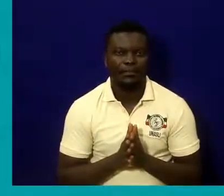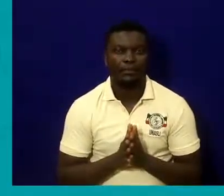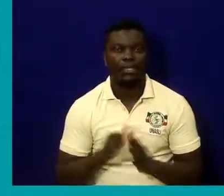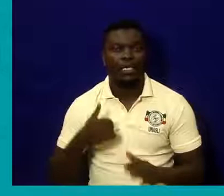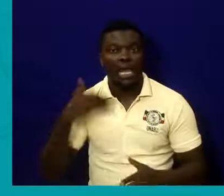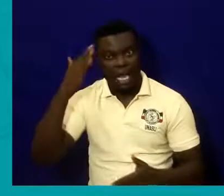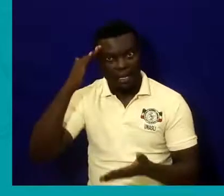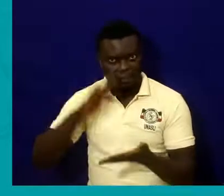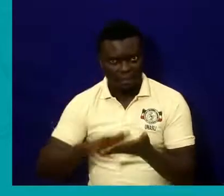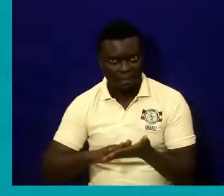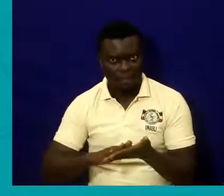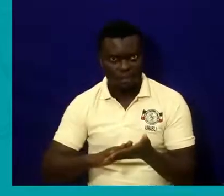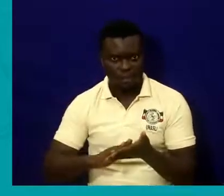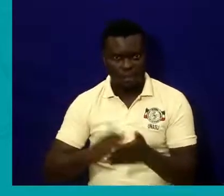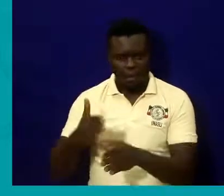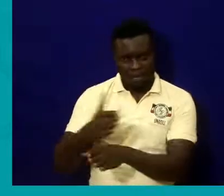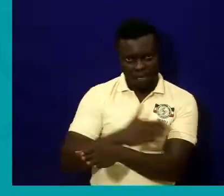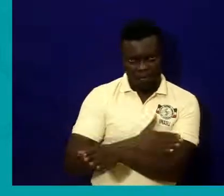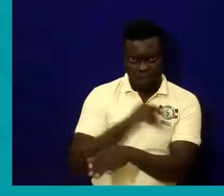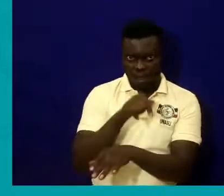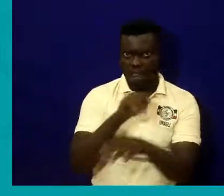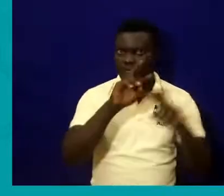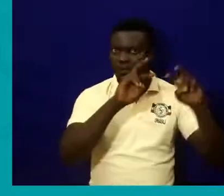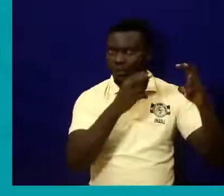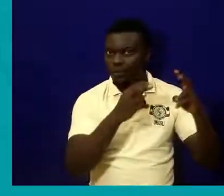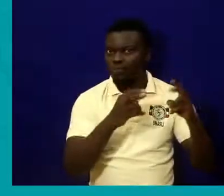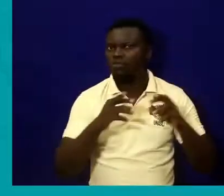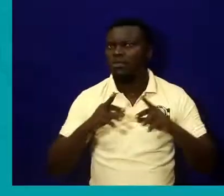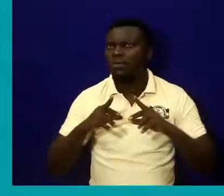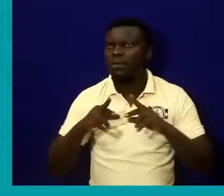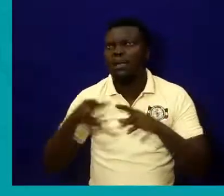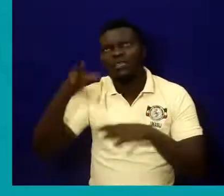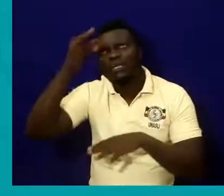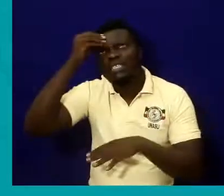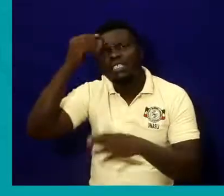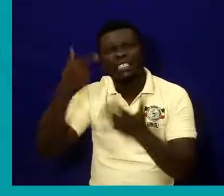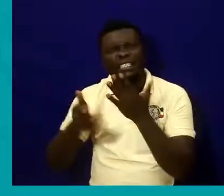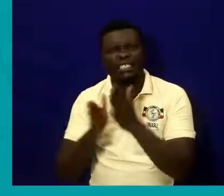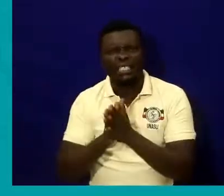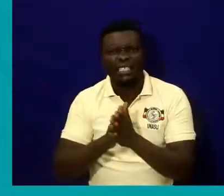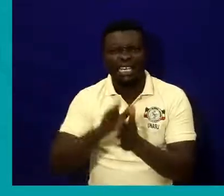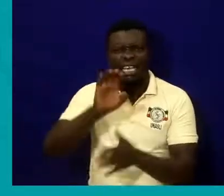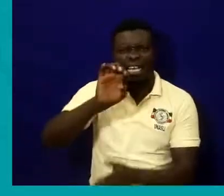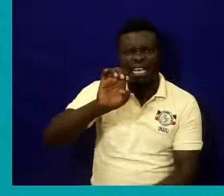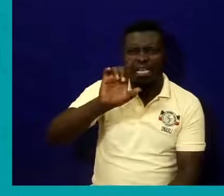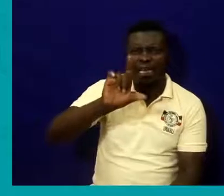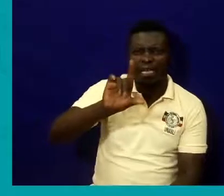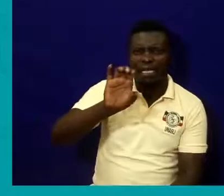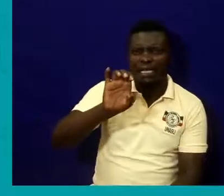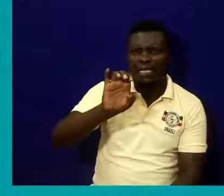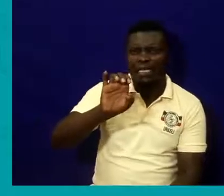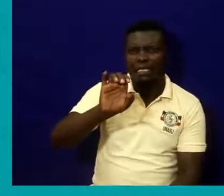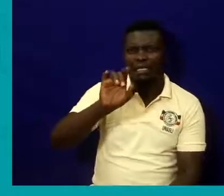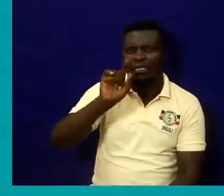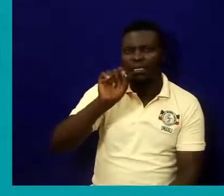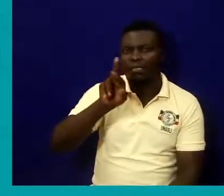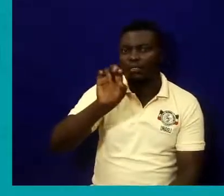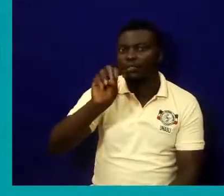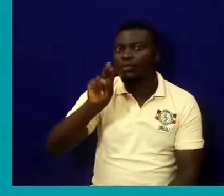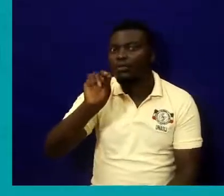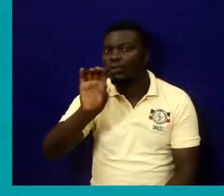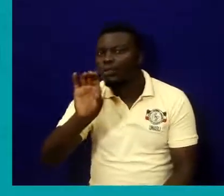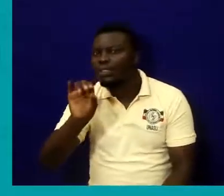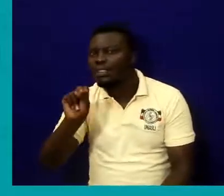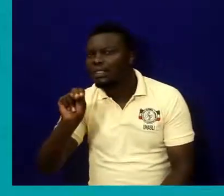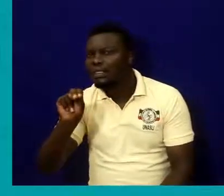I believe that before this lesson, you have studied electron configuration.